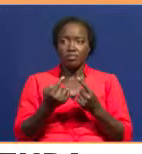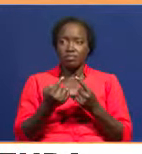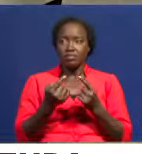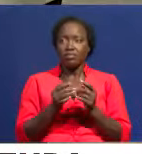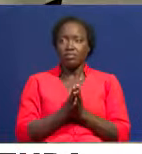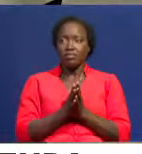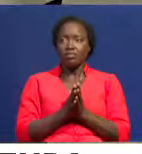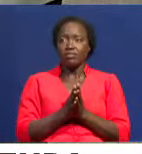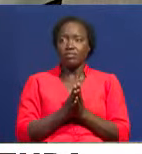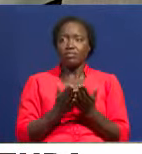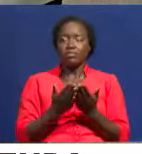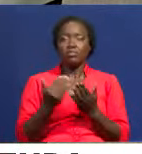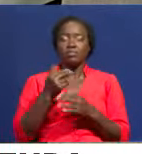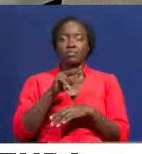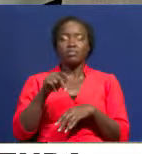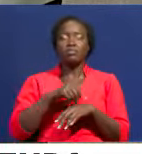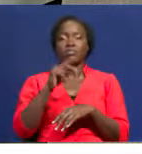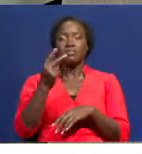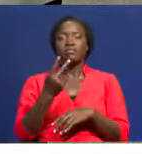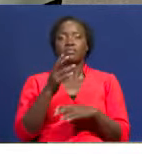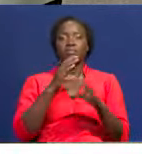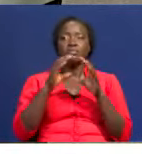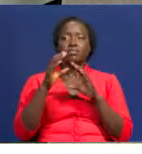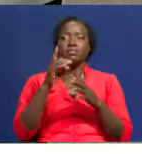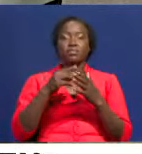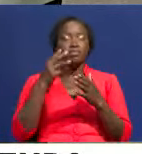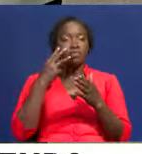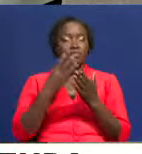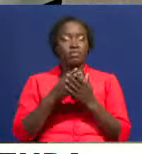cue. And in the second hour, we'll be conversing what you've just